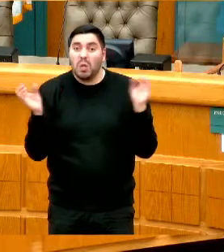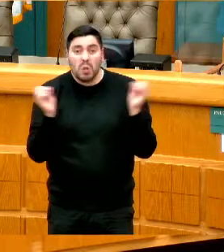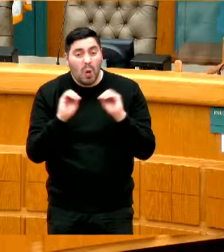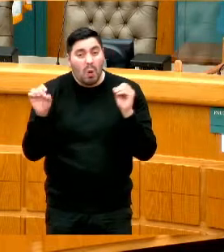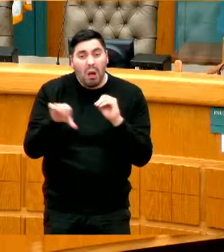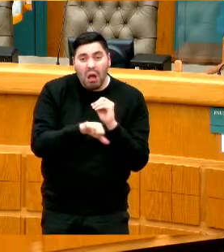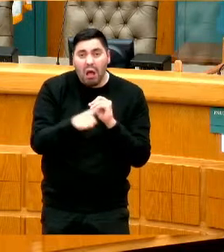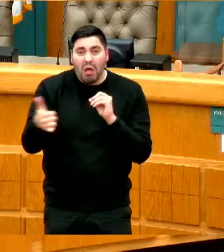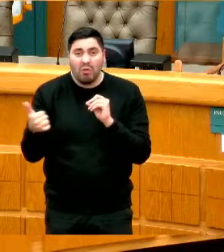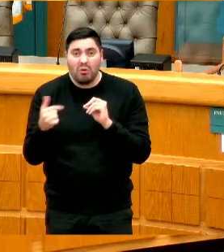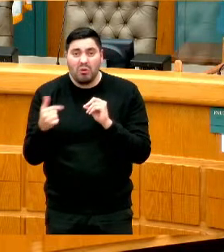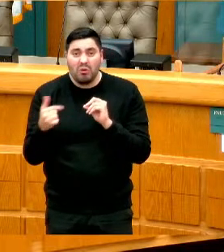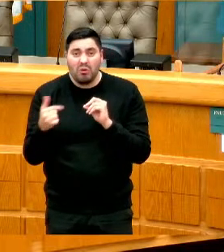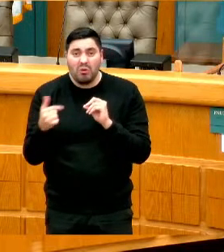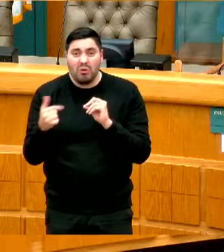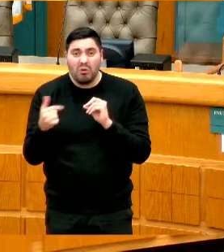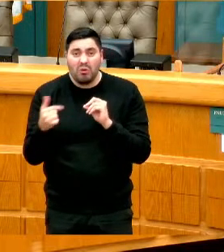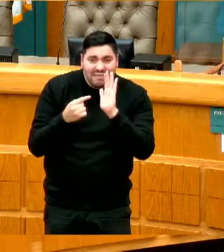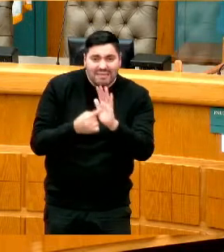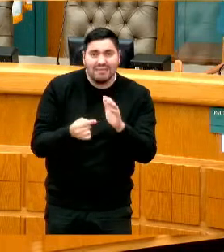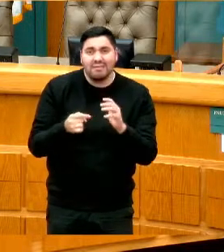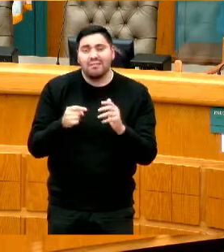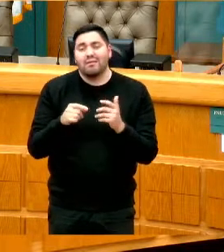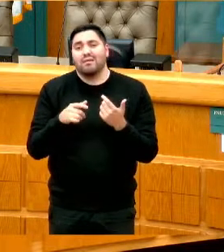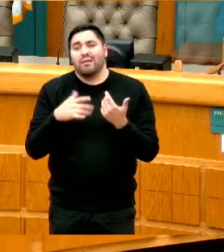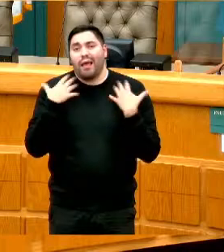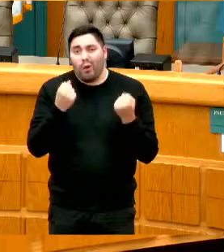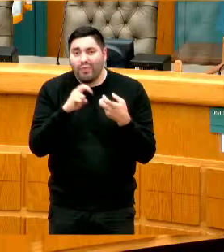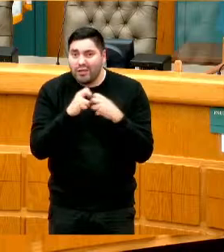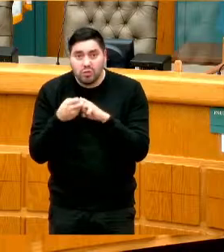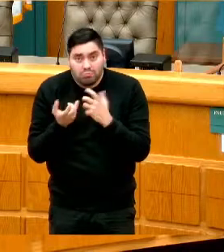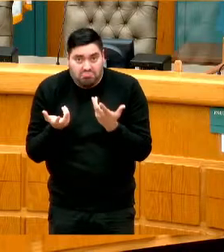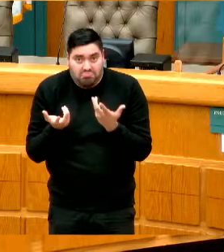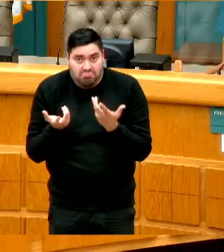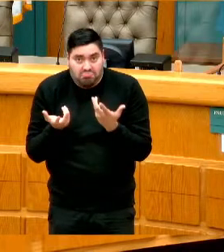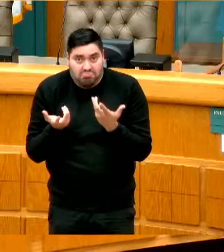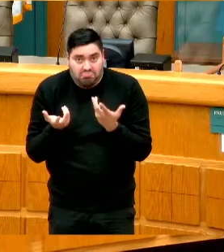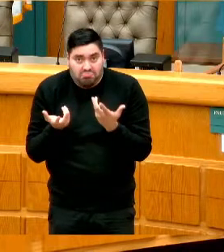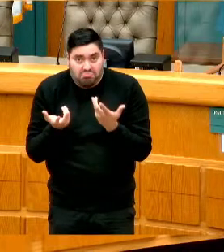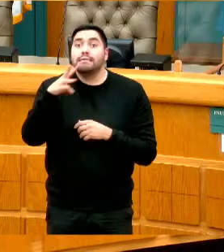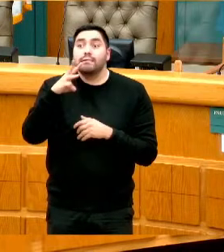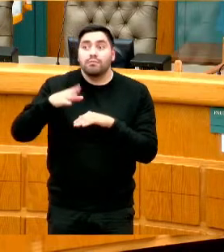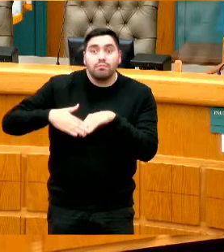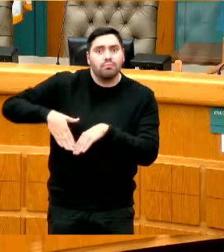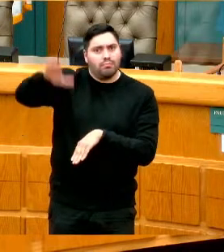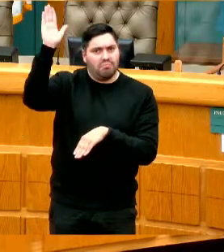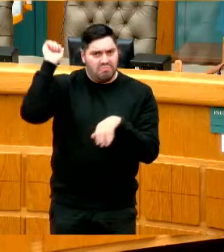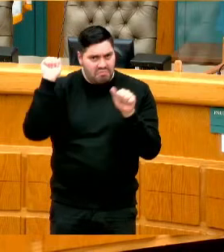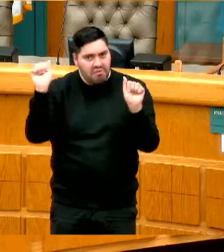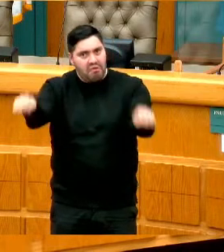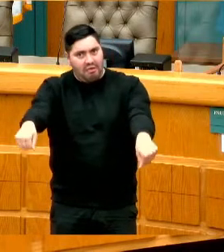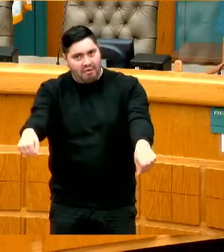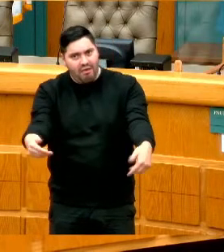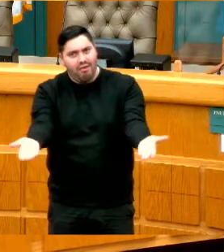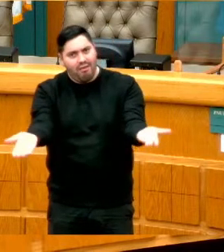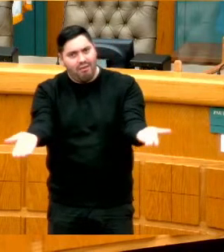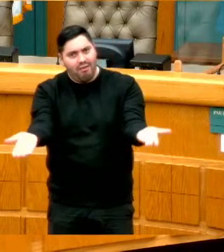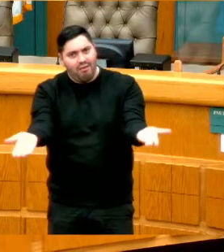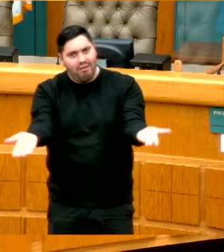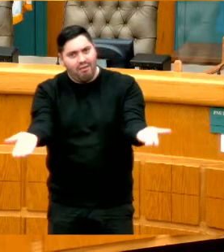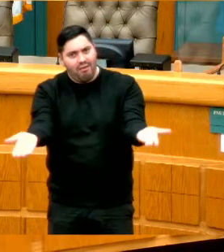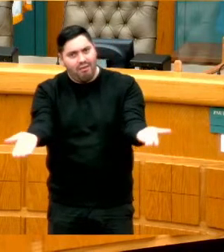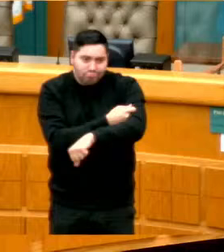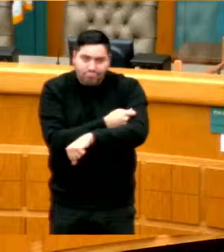comorbidity. You don't need to have a comorbidity or a health issue. All you really have to do is be 16 years of age or older, and you're eligible to receive